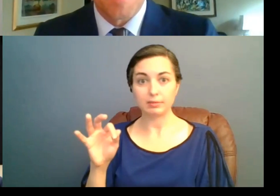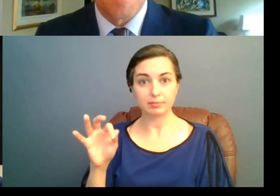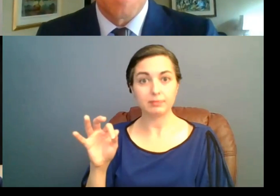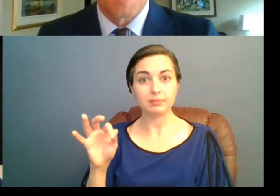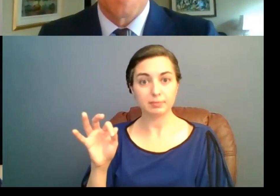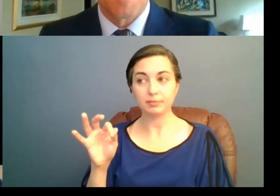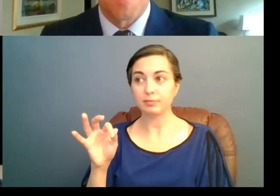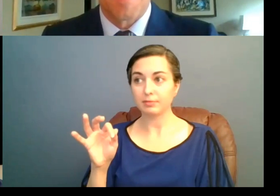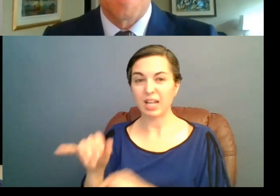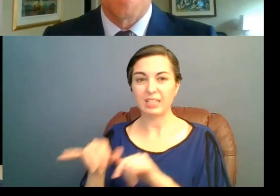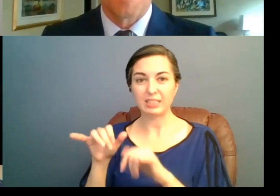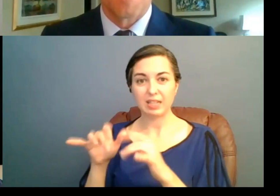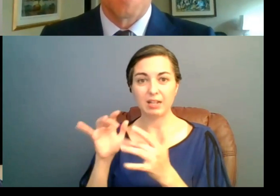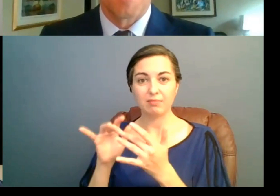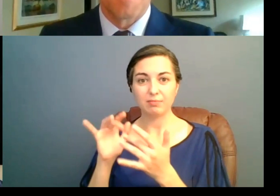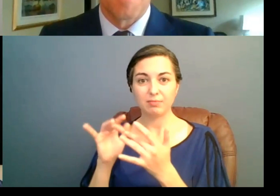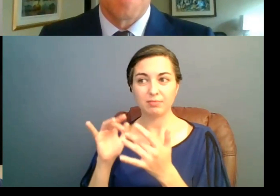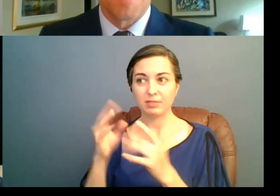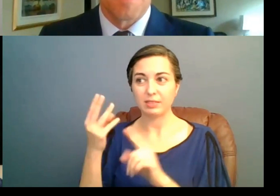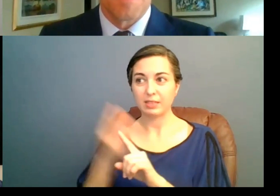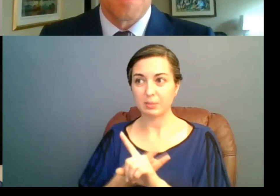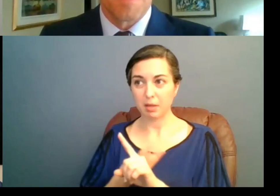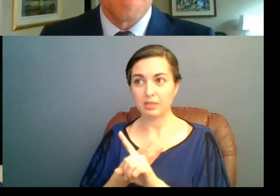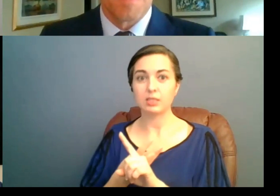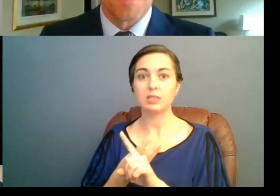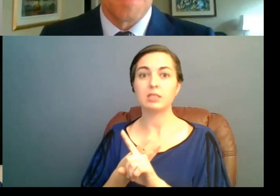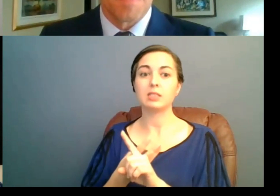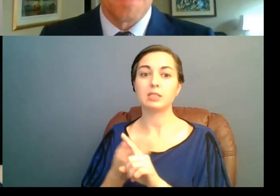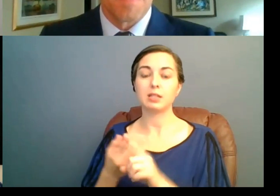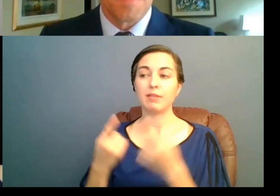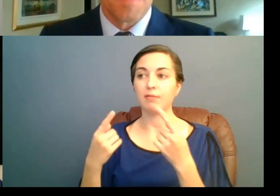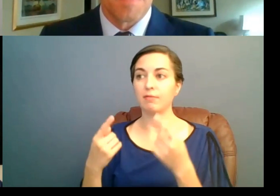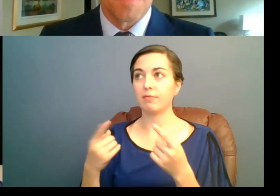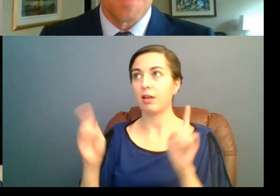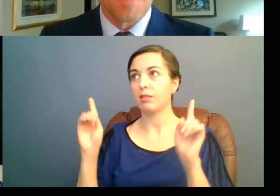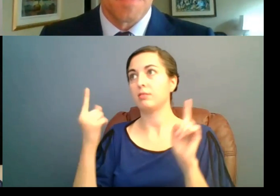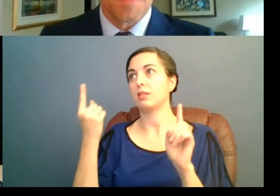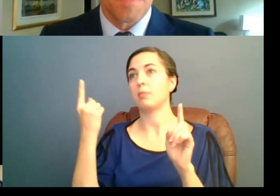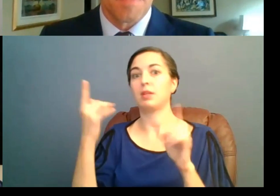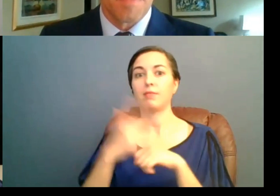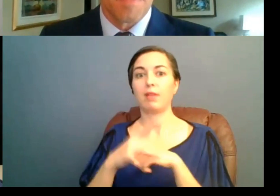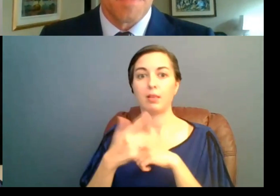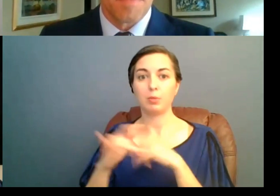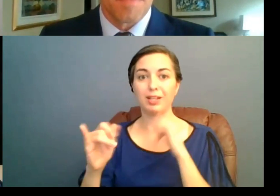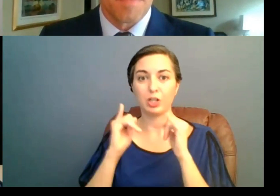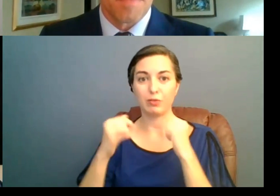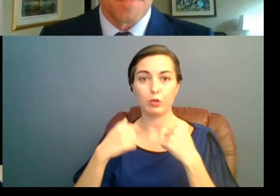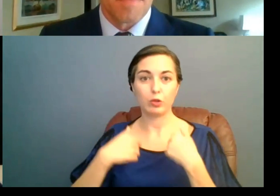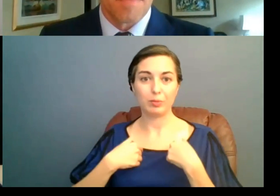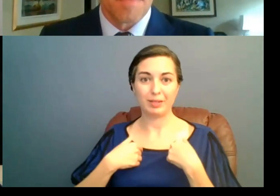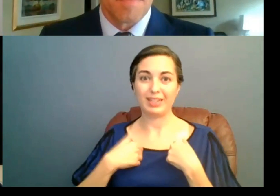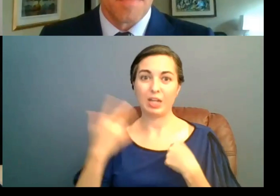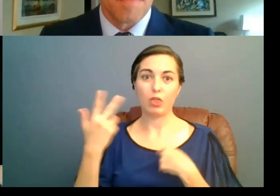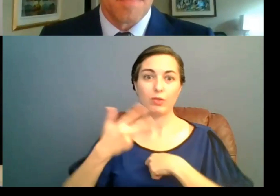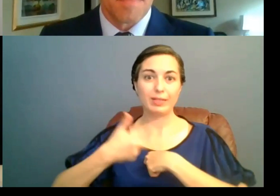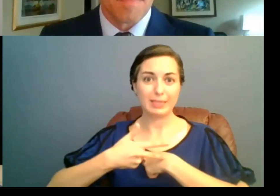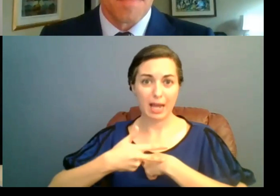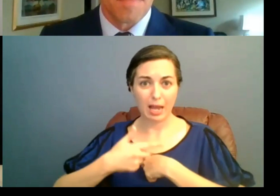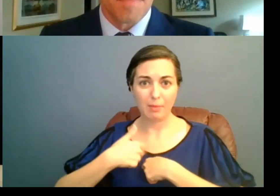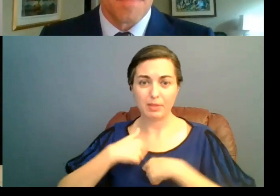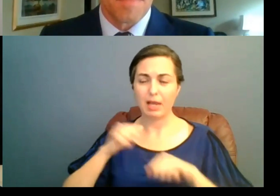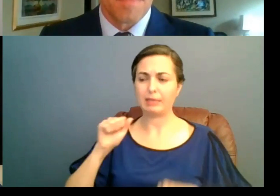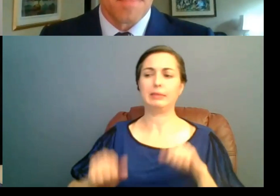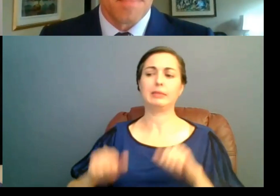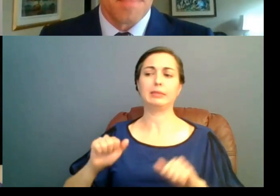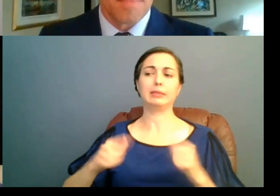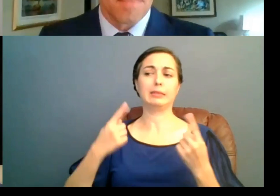And then I stayed in touch with them for another 6 months. Finally, something opened up. They interviewed me like about 3 different times. I wasn't sure if I was